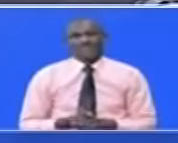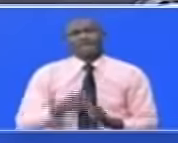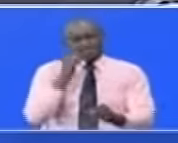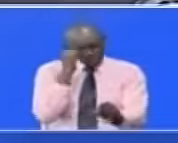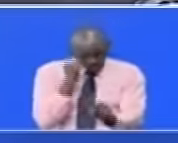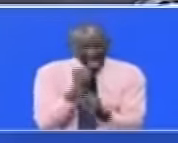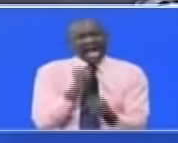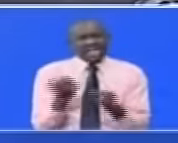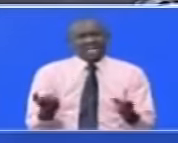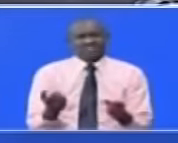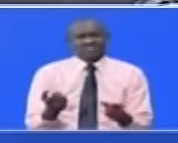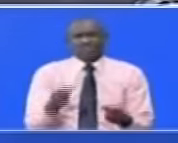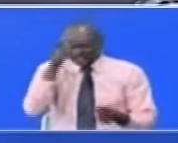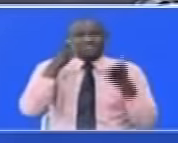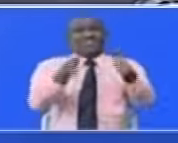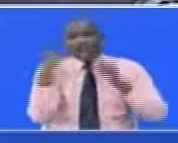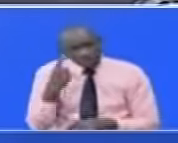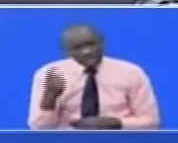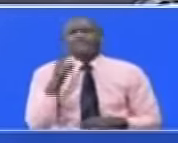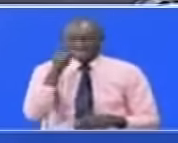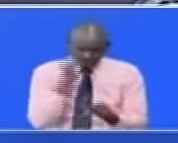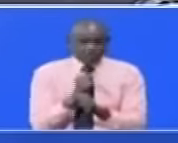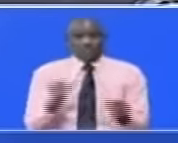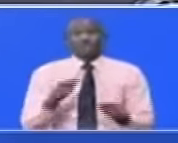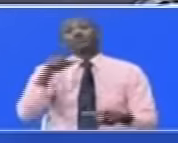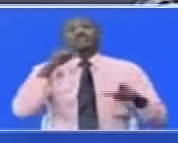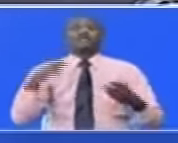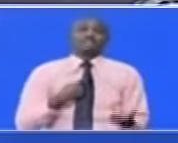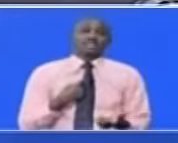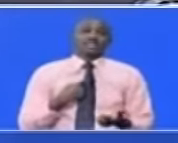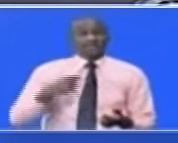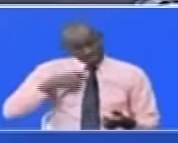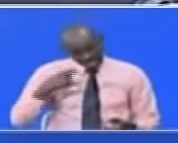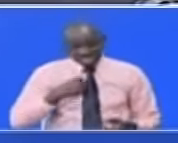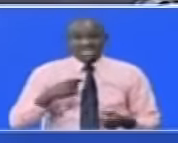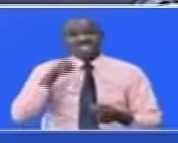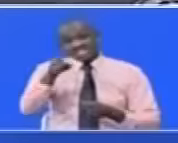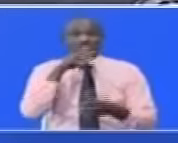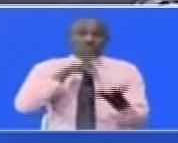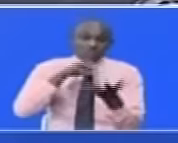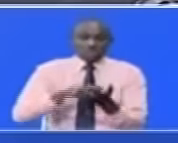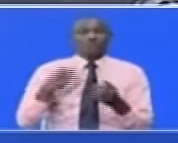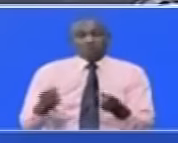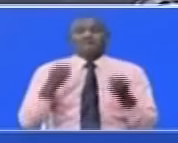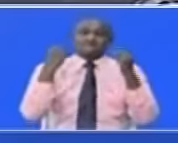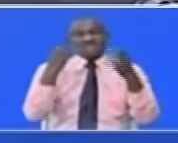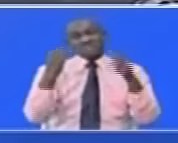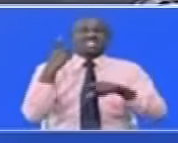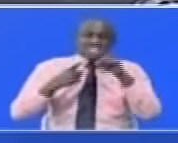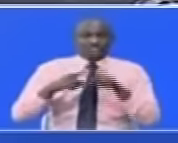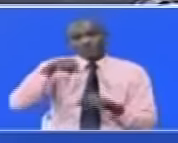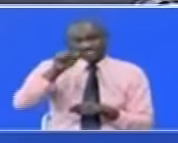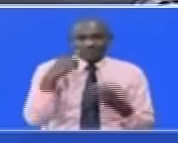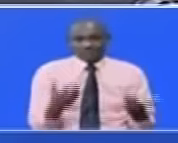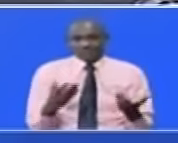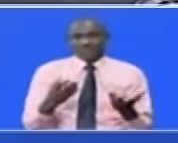performance, not presence. You cannot tell me that because you have been in a particular position for X number of years, therefore you should